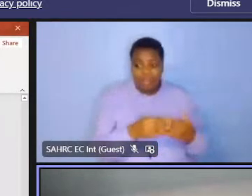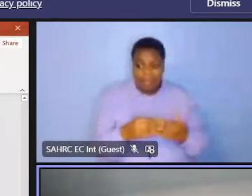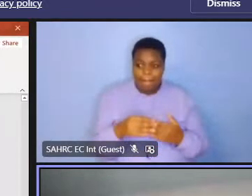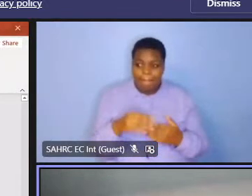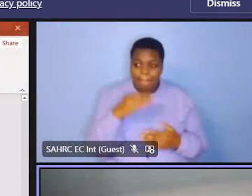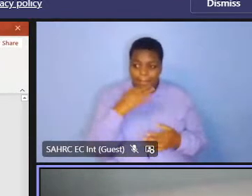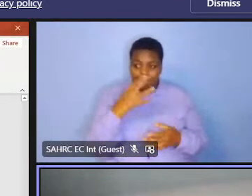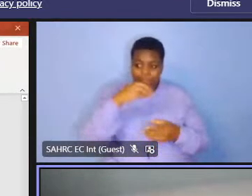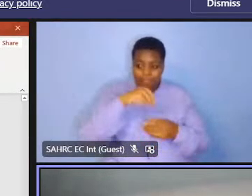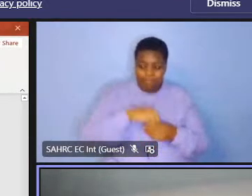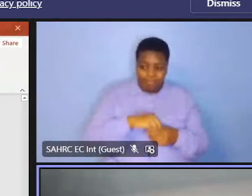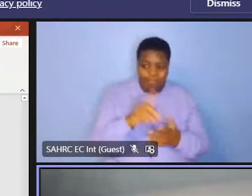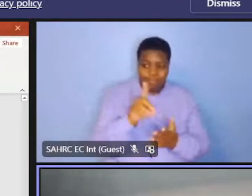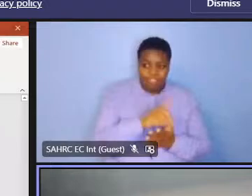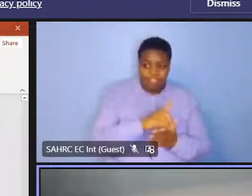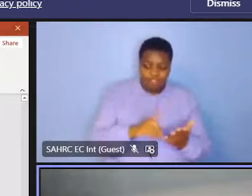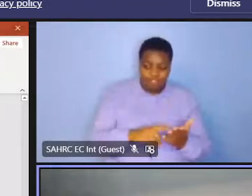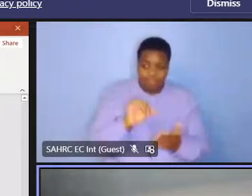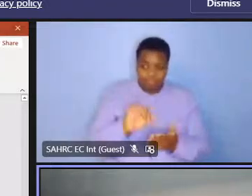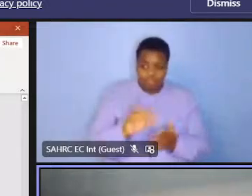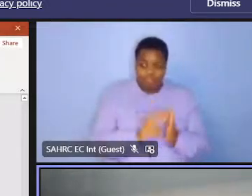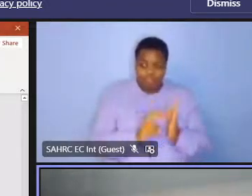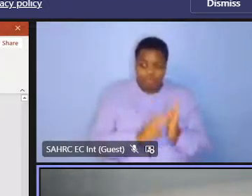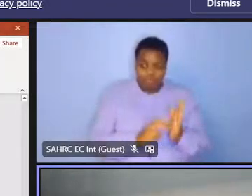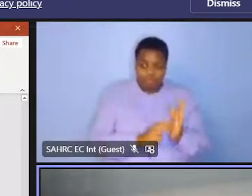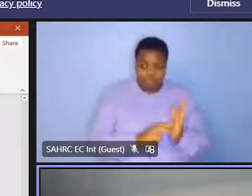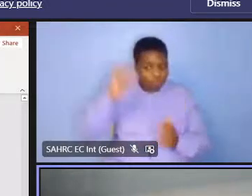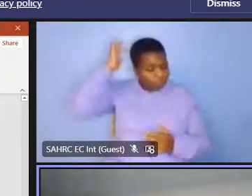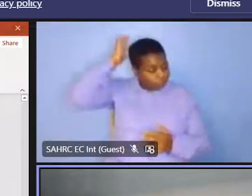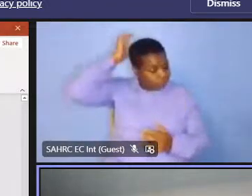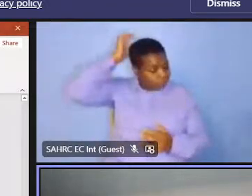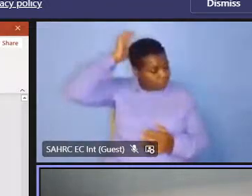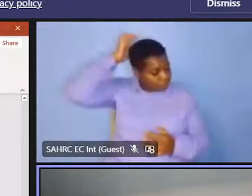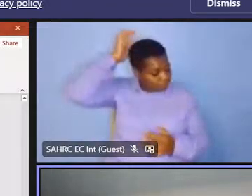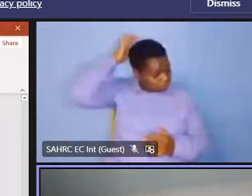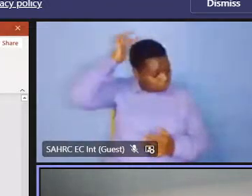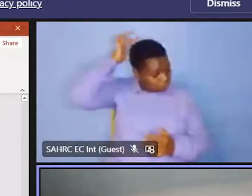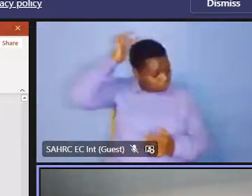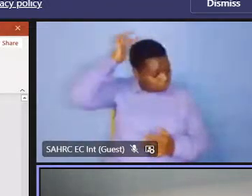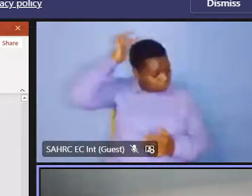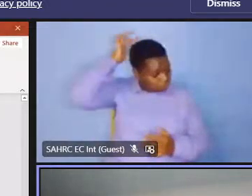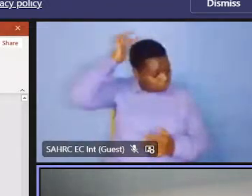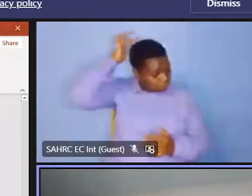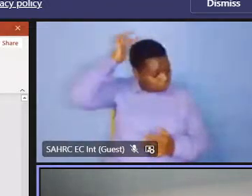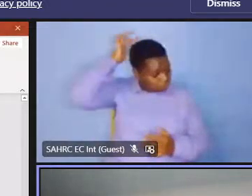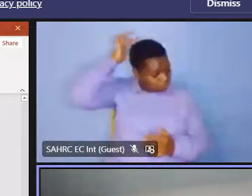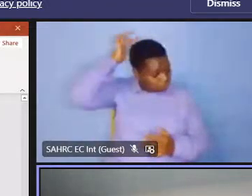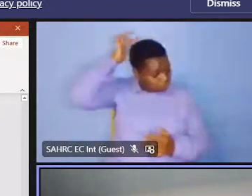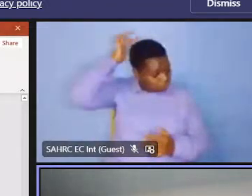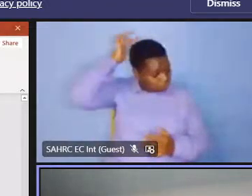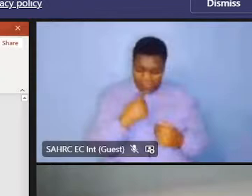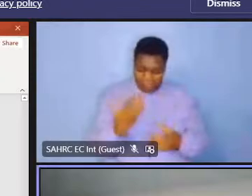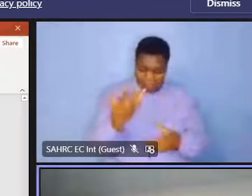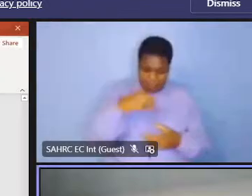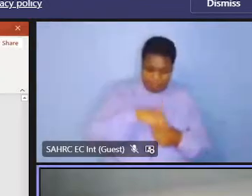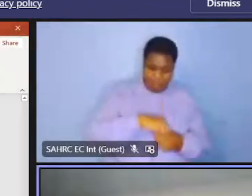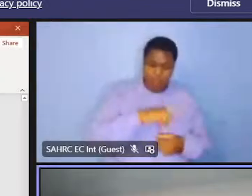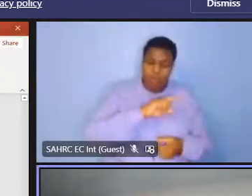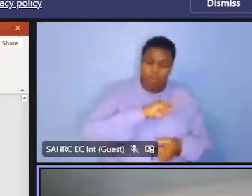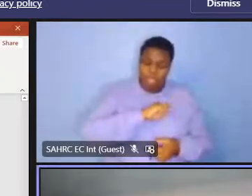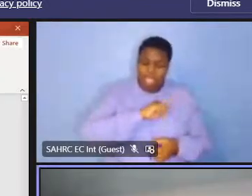schools should draft their code of conduct, including a code of conduct on uniforms. Hence, I'm bringing it to the fore because it is in line with